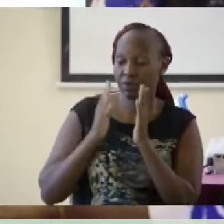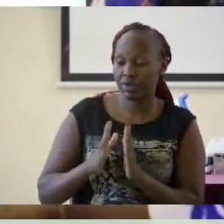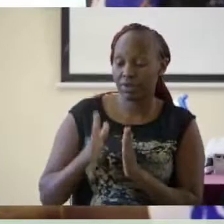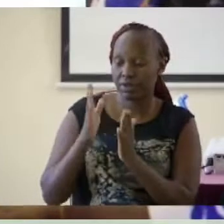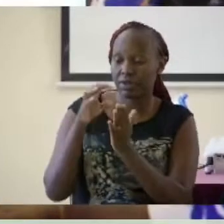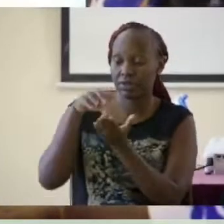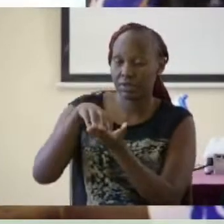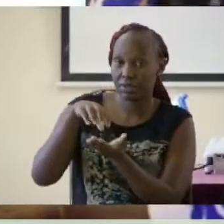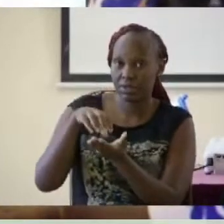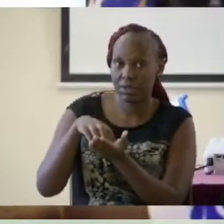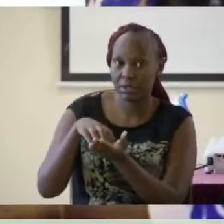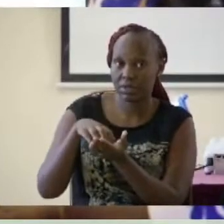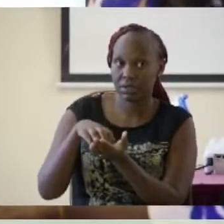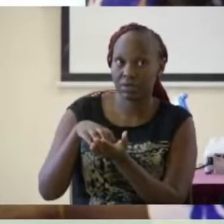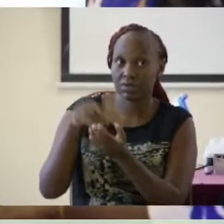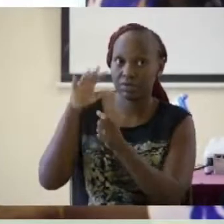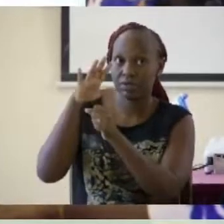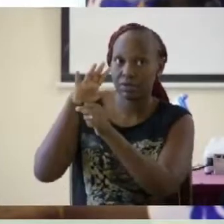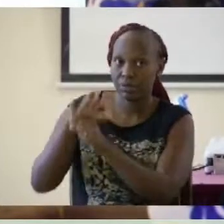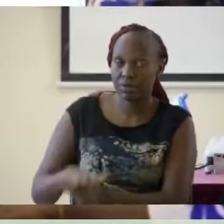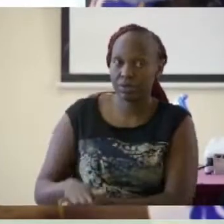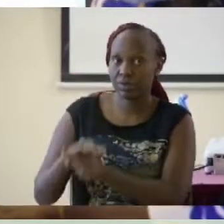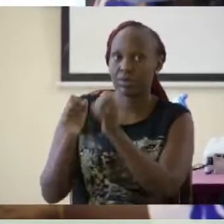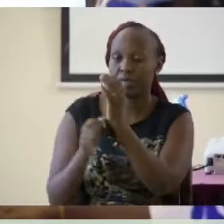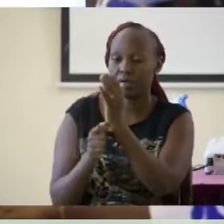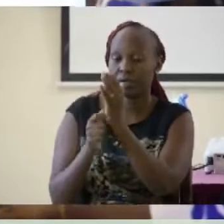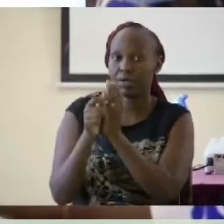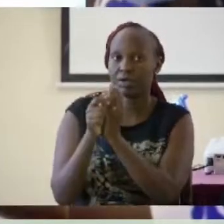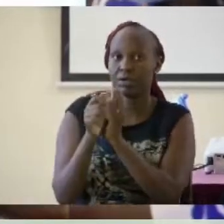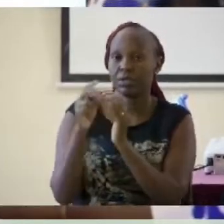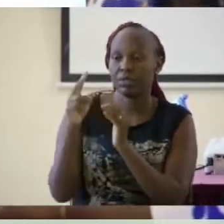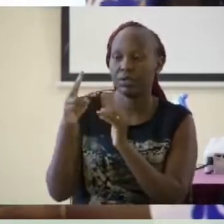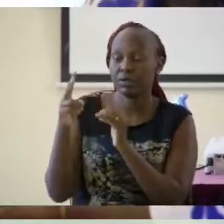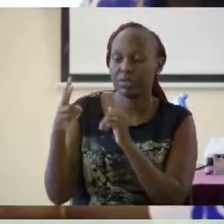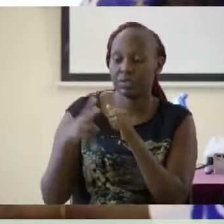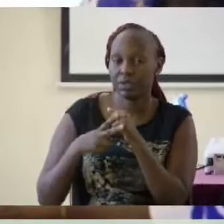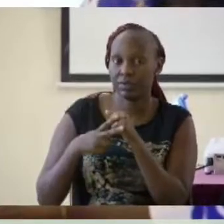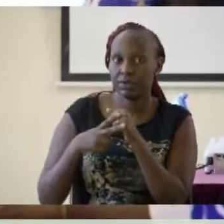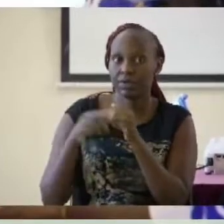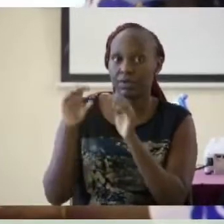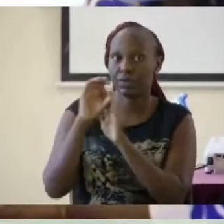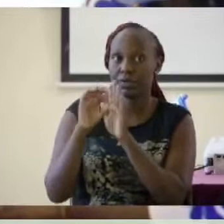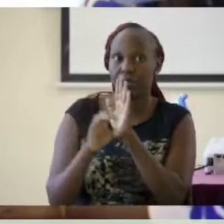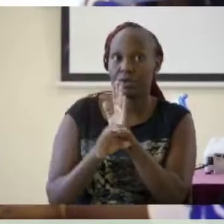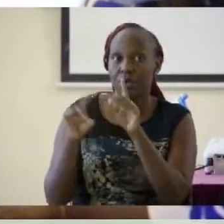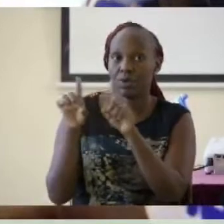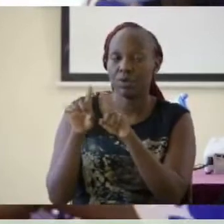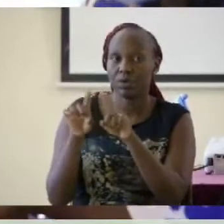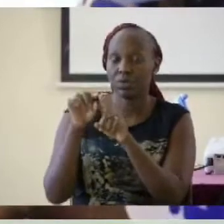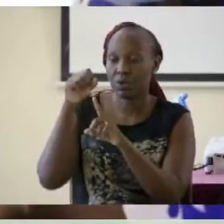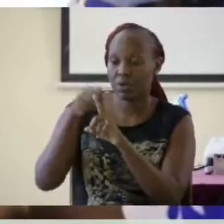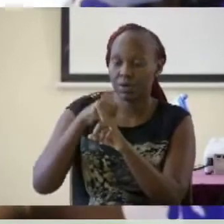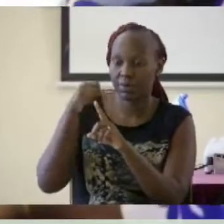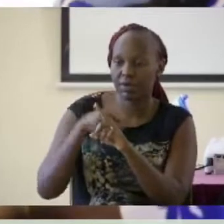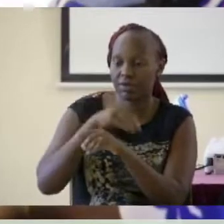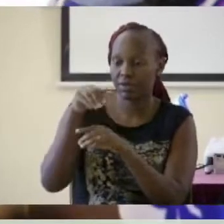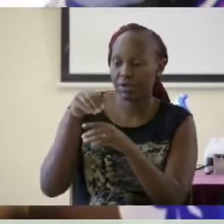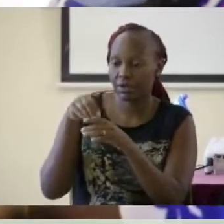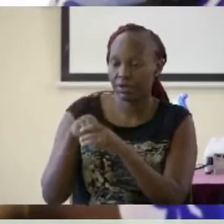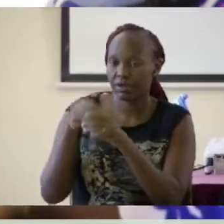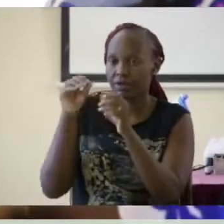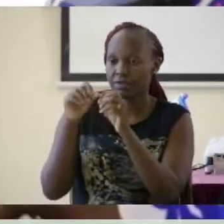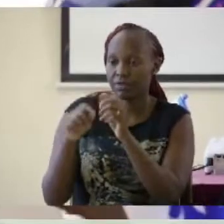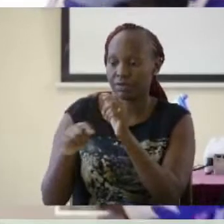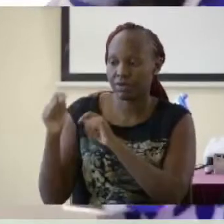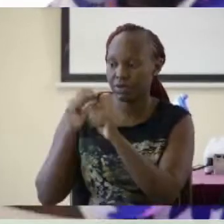prohibited basis for discrimination in Article 27 of the Constitution. We also lobbied for the inclusion of traditional